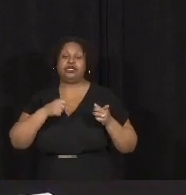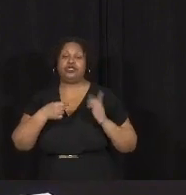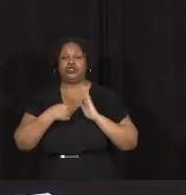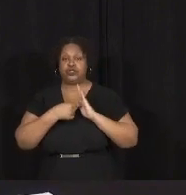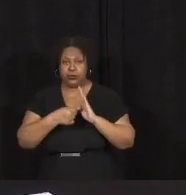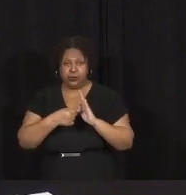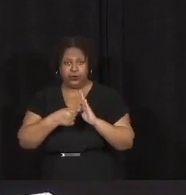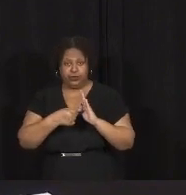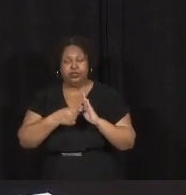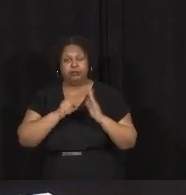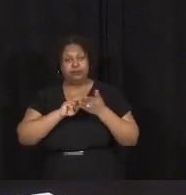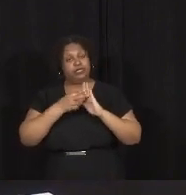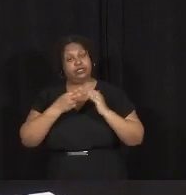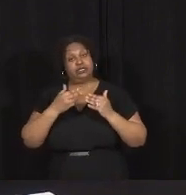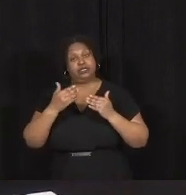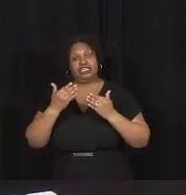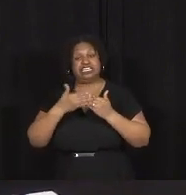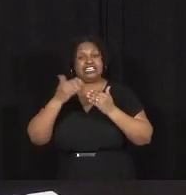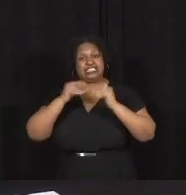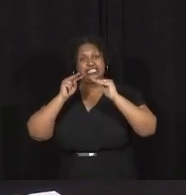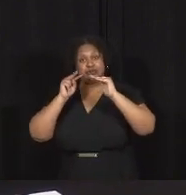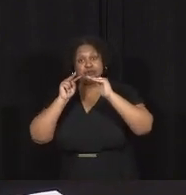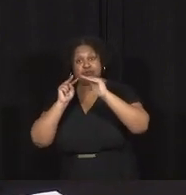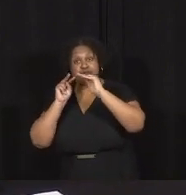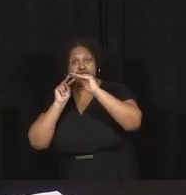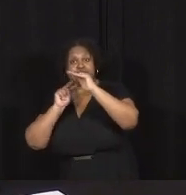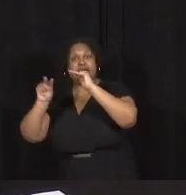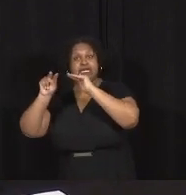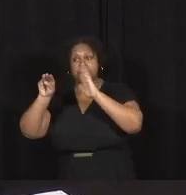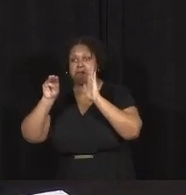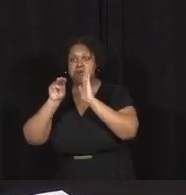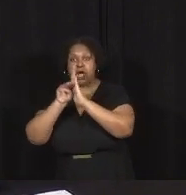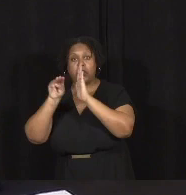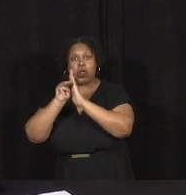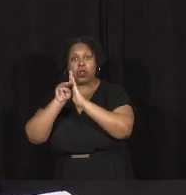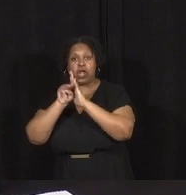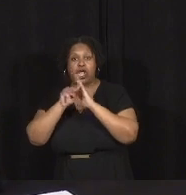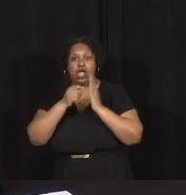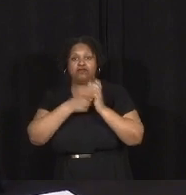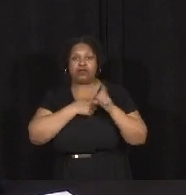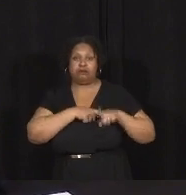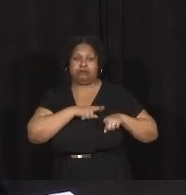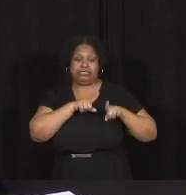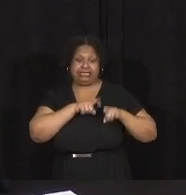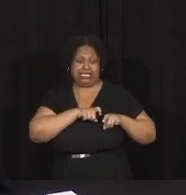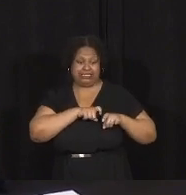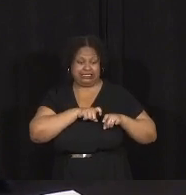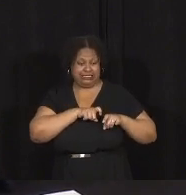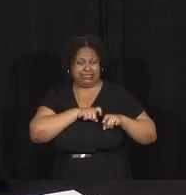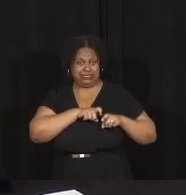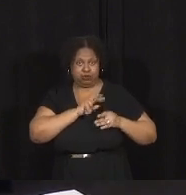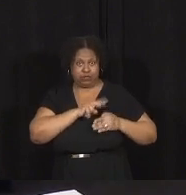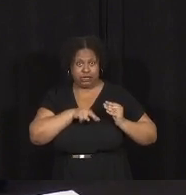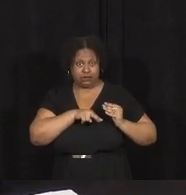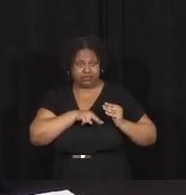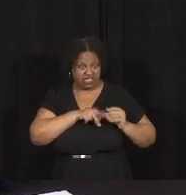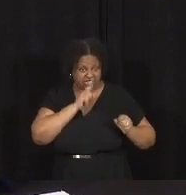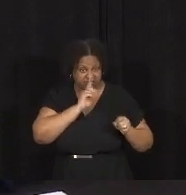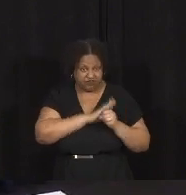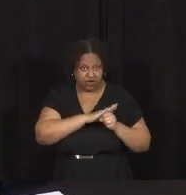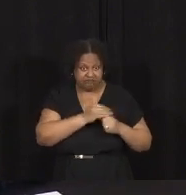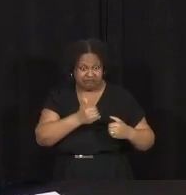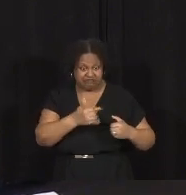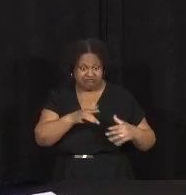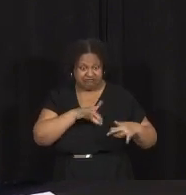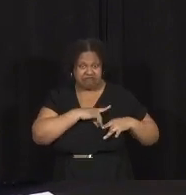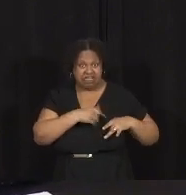projections based on test-confirmed cases. It's also important to